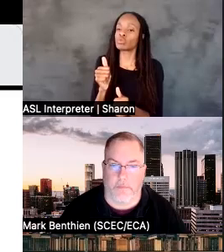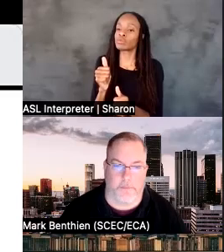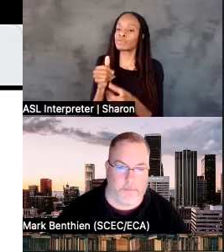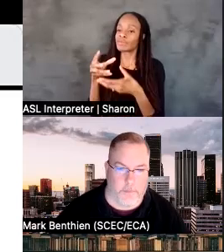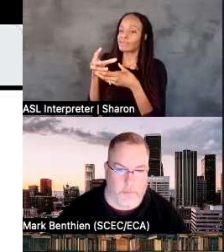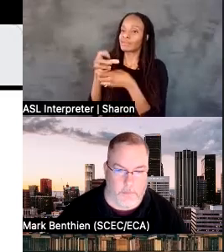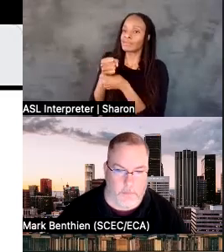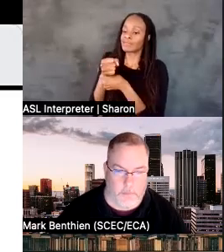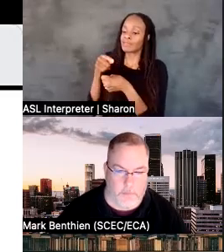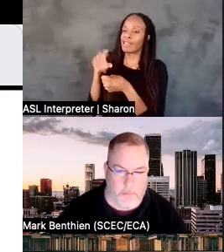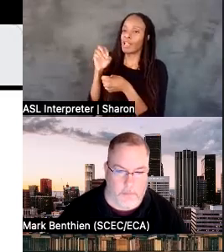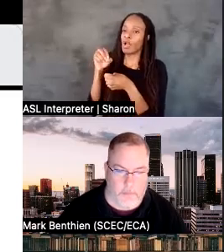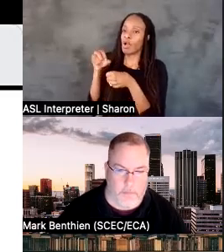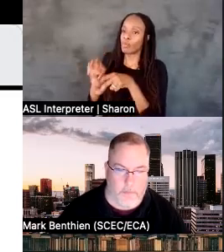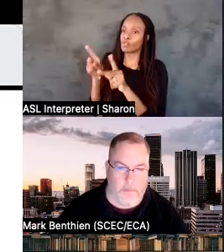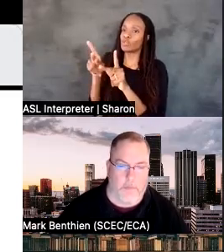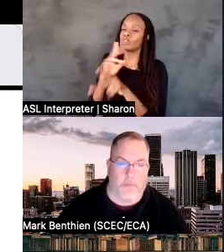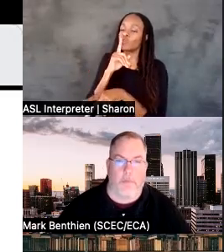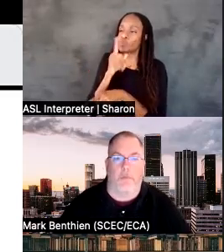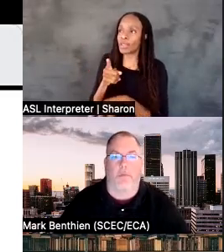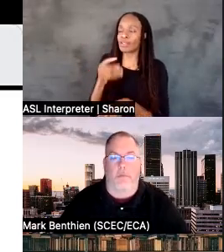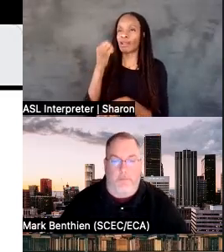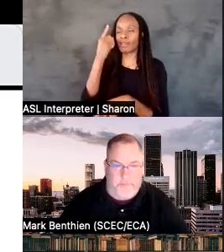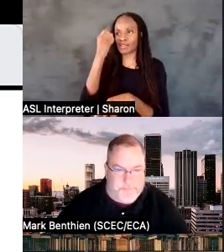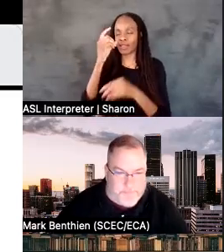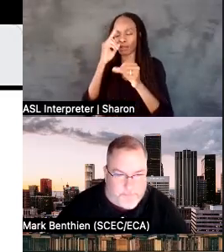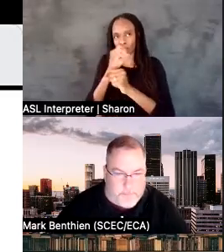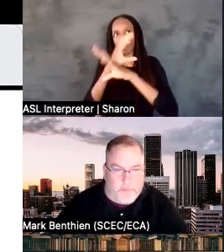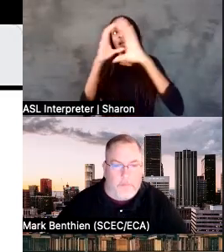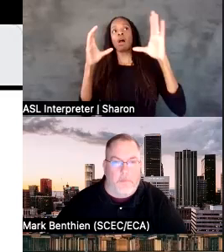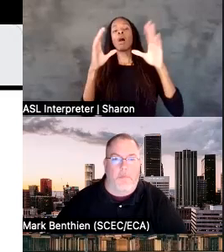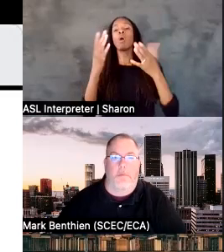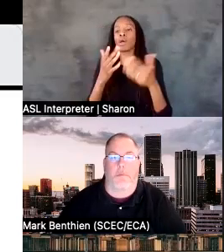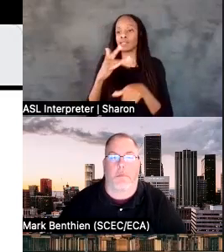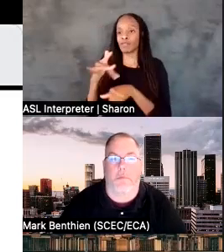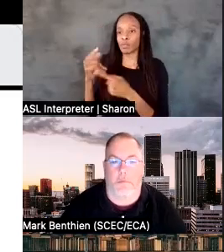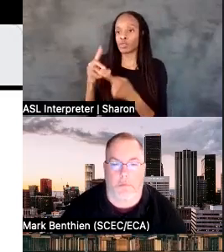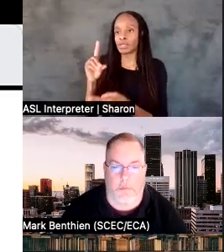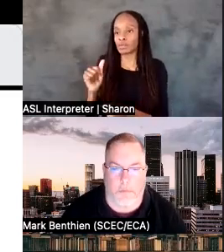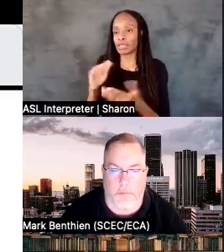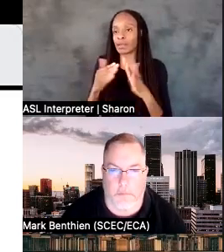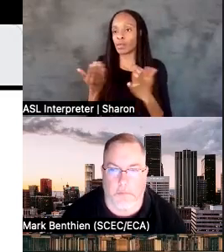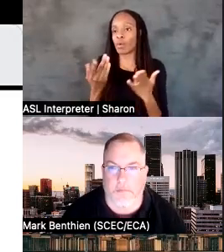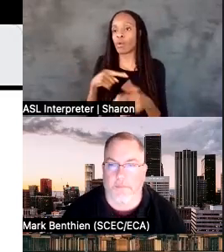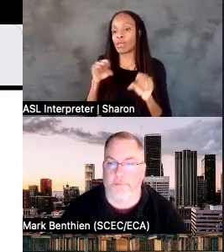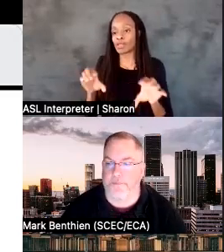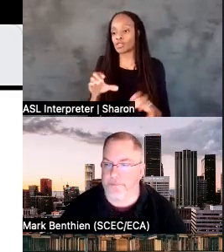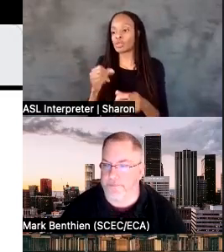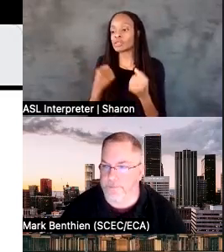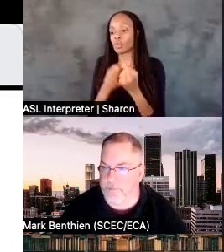concentrated opportunity to really get a picture of what's available to the disability community and what we can do to support it.